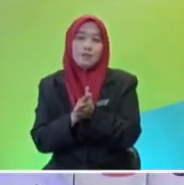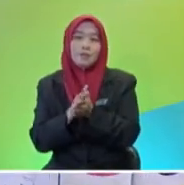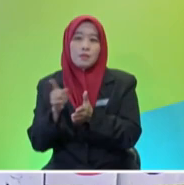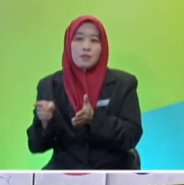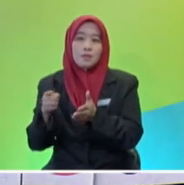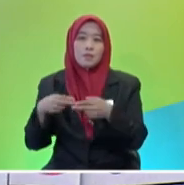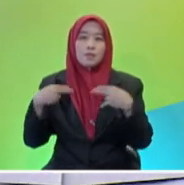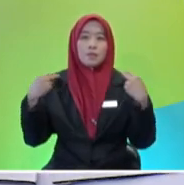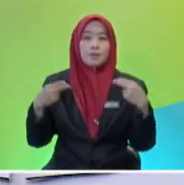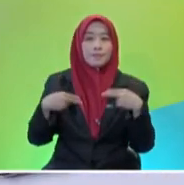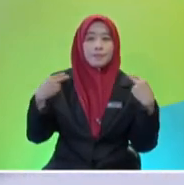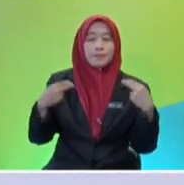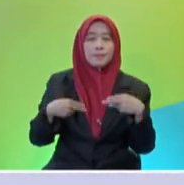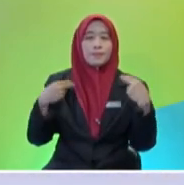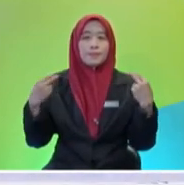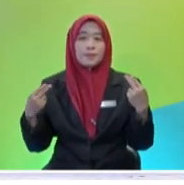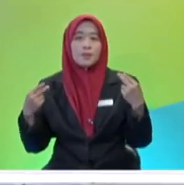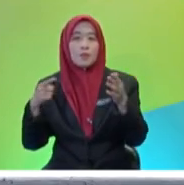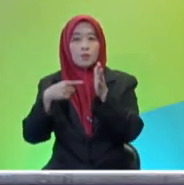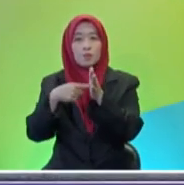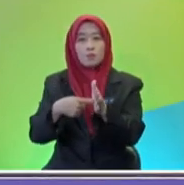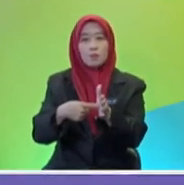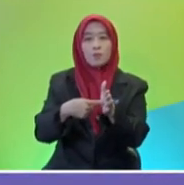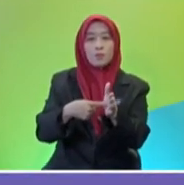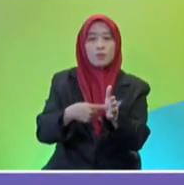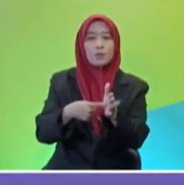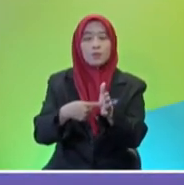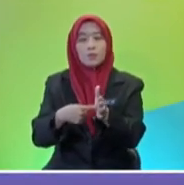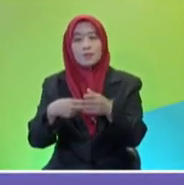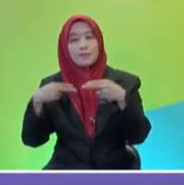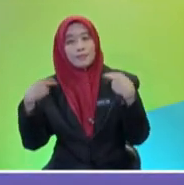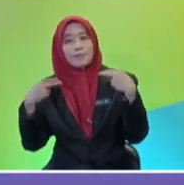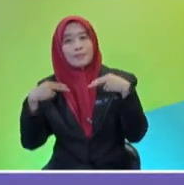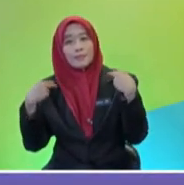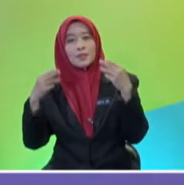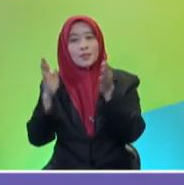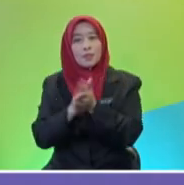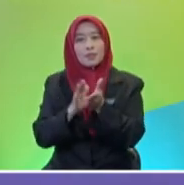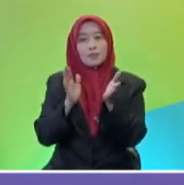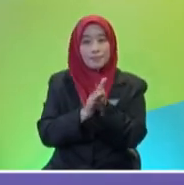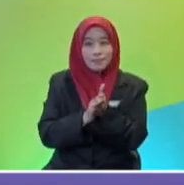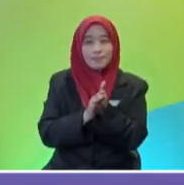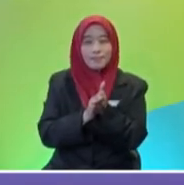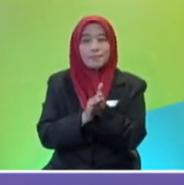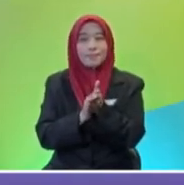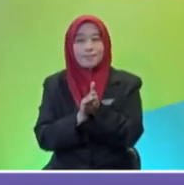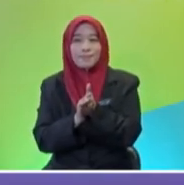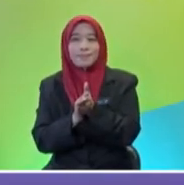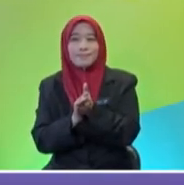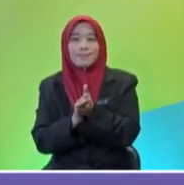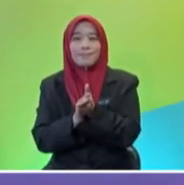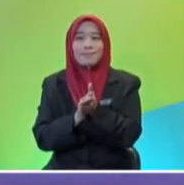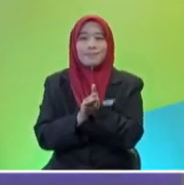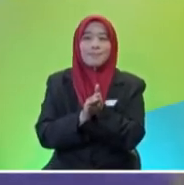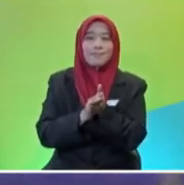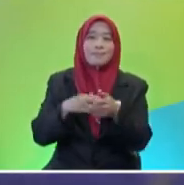If you're happy, happy, happy, and you want to show it. If you're happy, happy, happy, clap your hands.